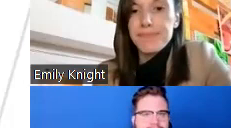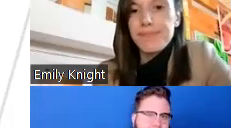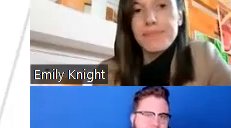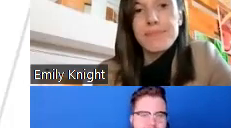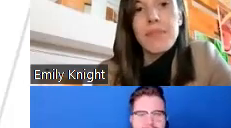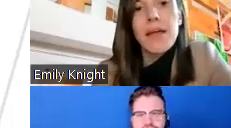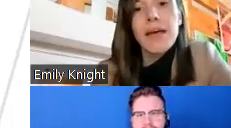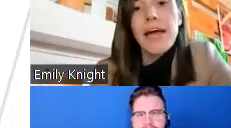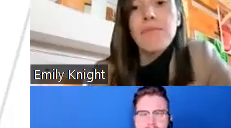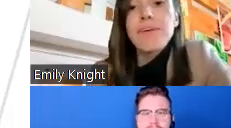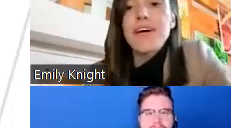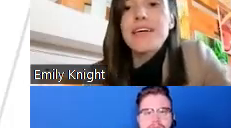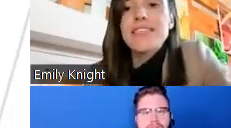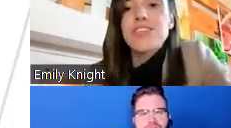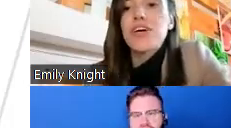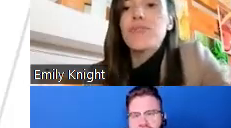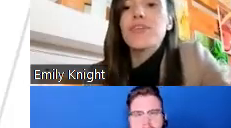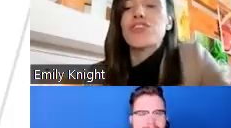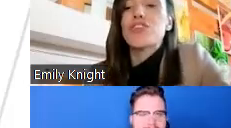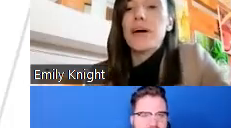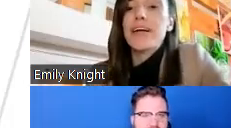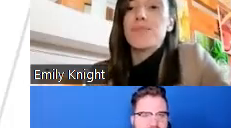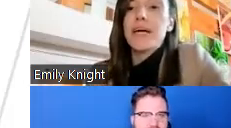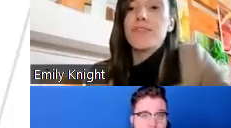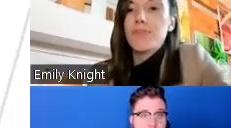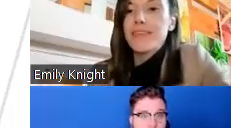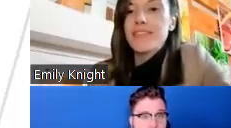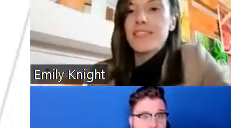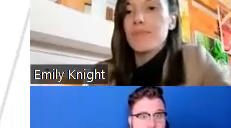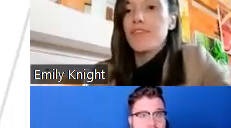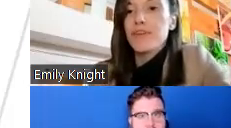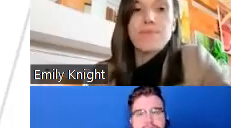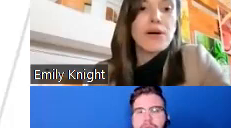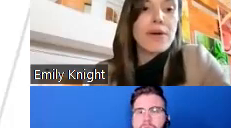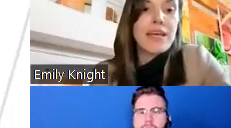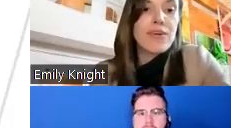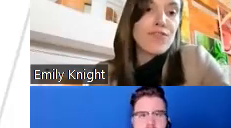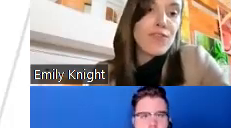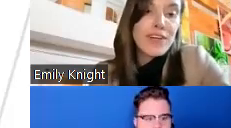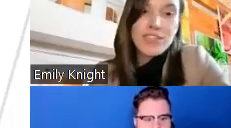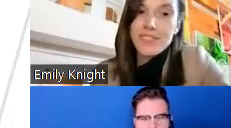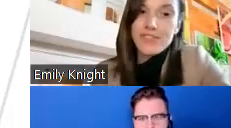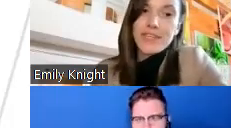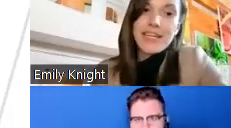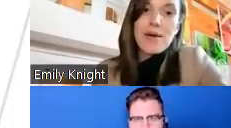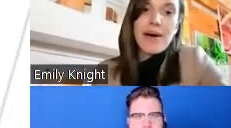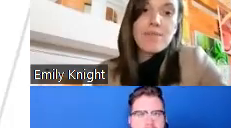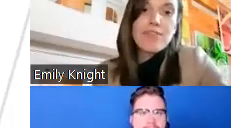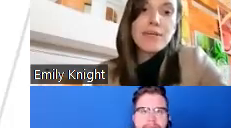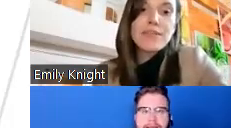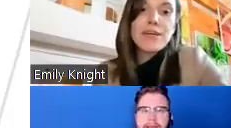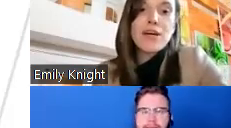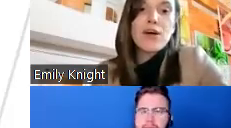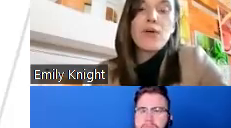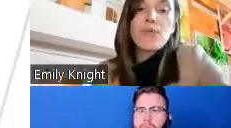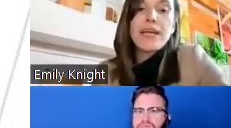world. And what we saw is that the children with the strongest brain responses to the moving people when they were focused specifically on that body